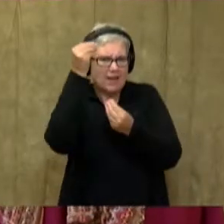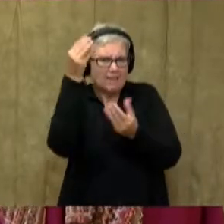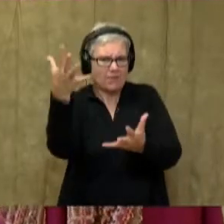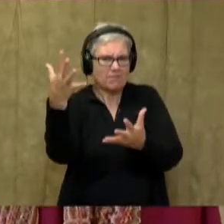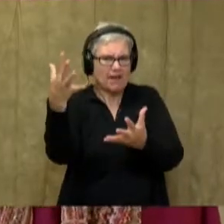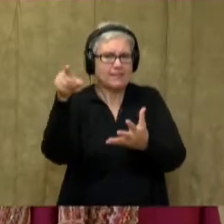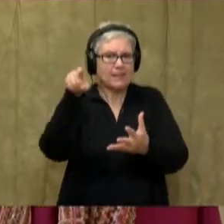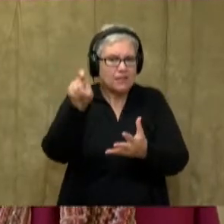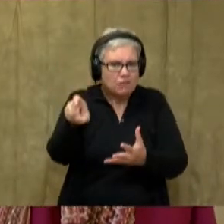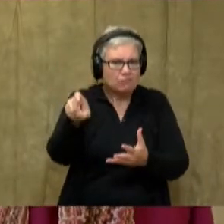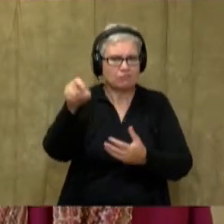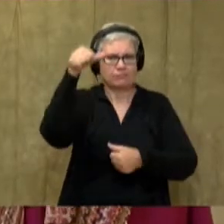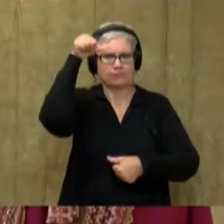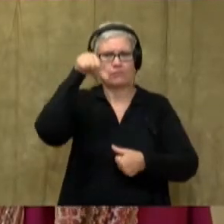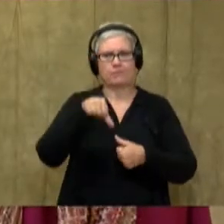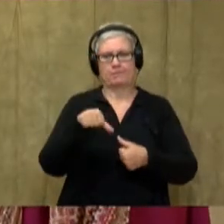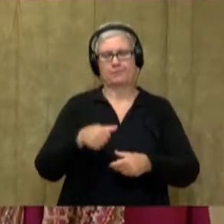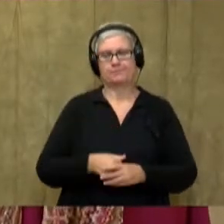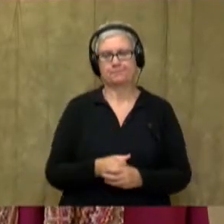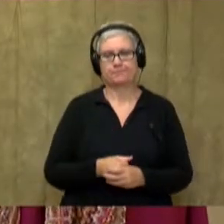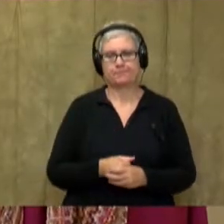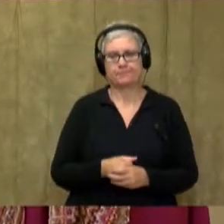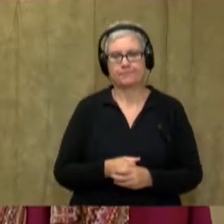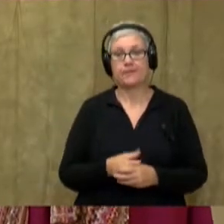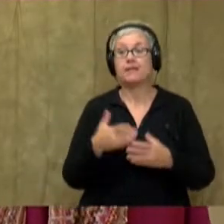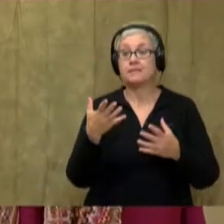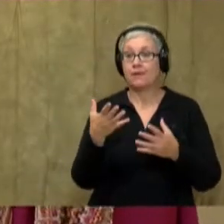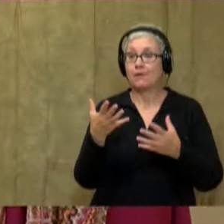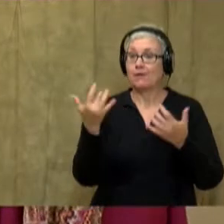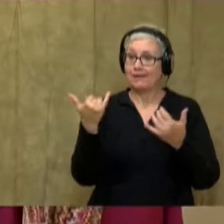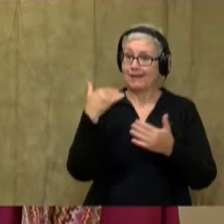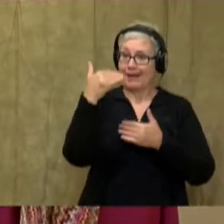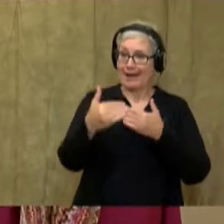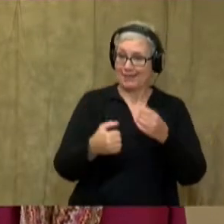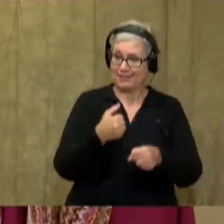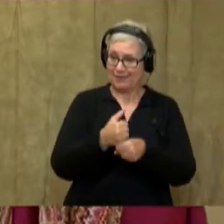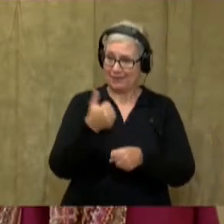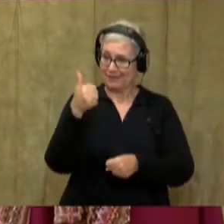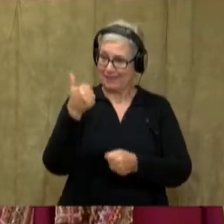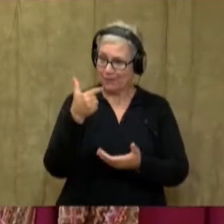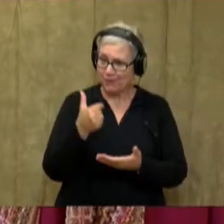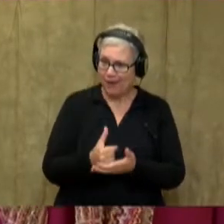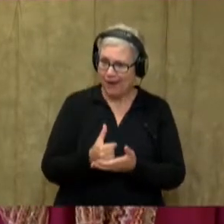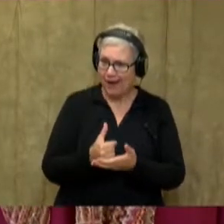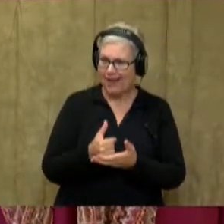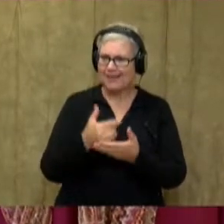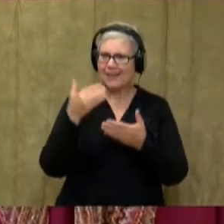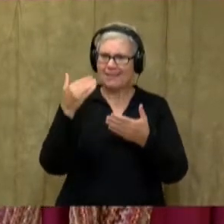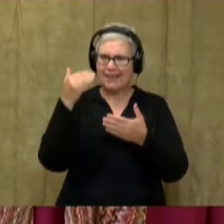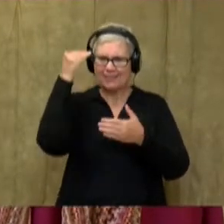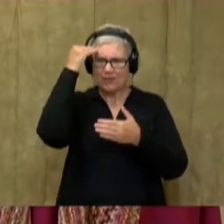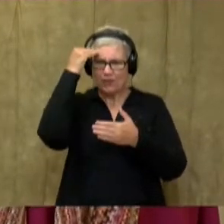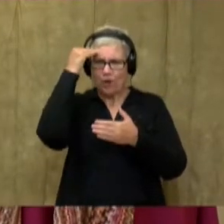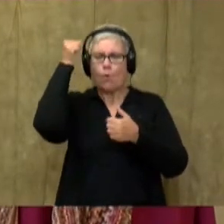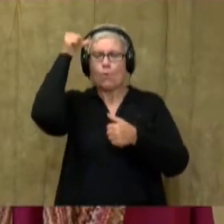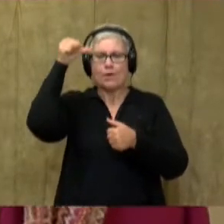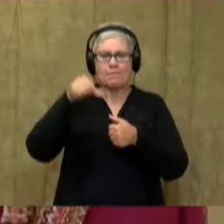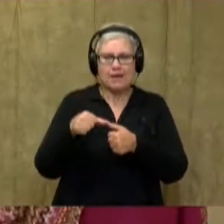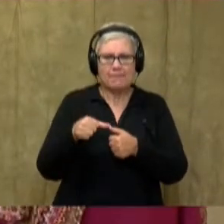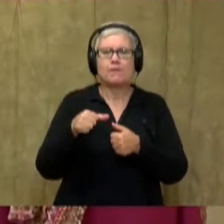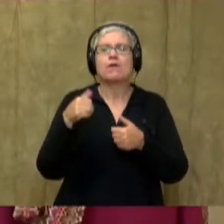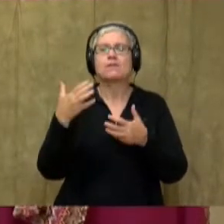you need to remember as you're going into the 10th grade next year and as you're developing your writing